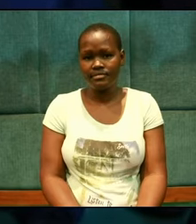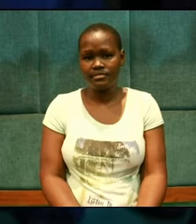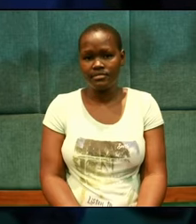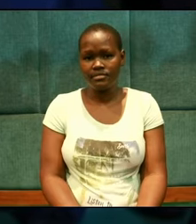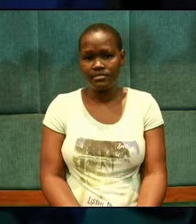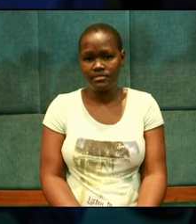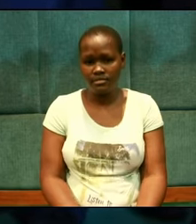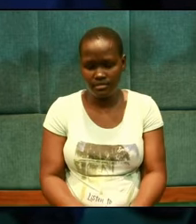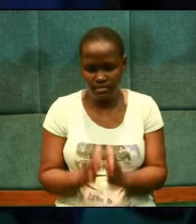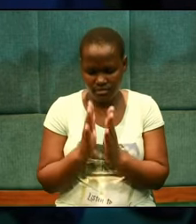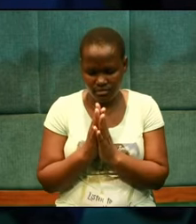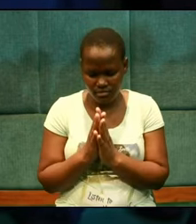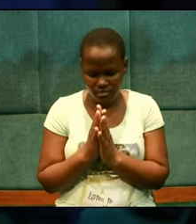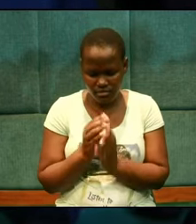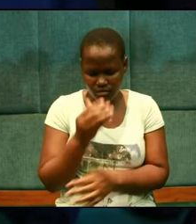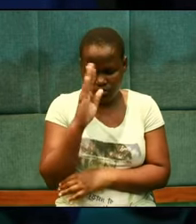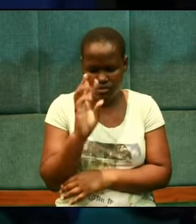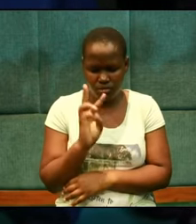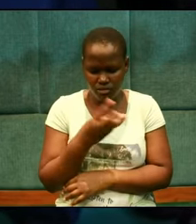We thank you